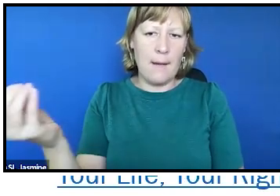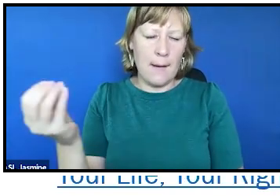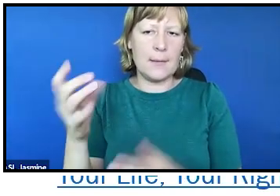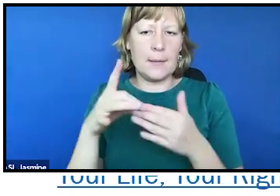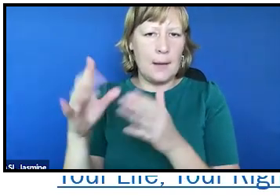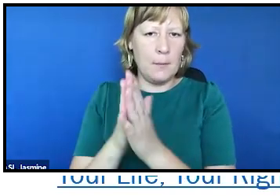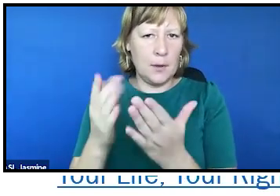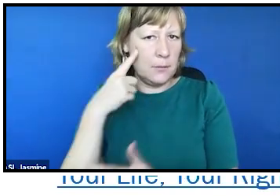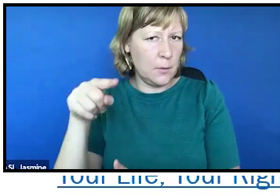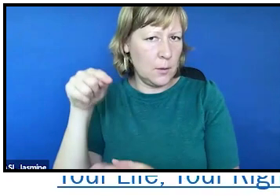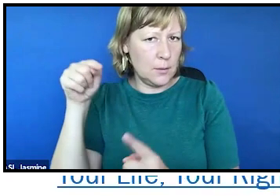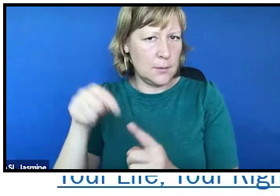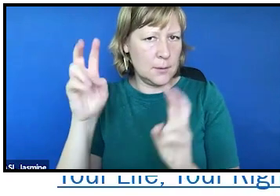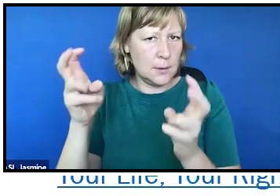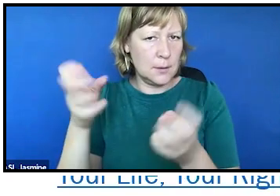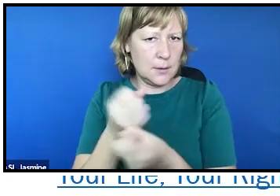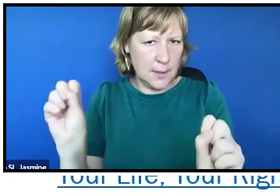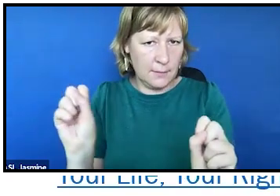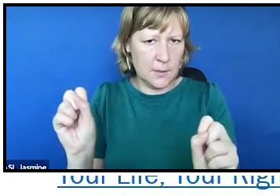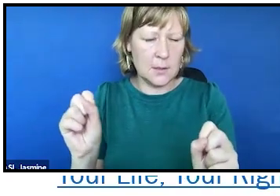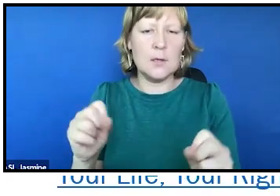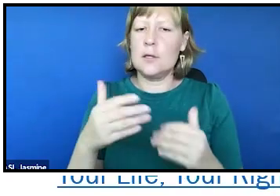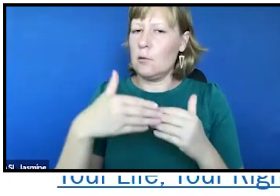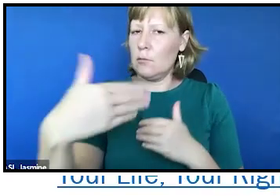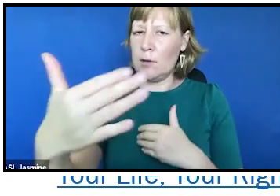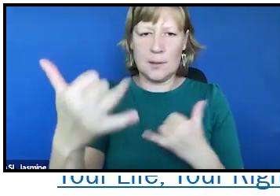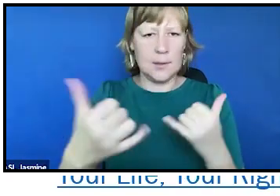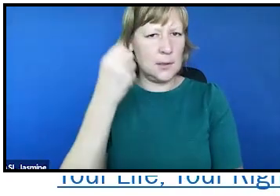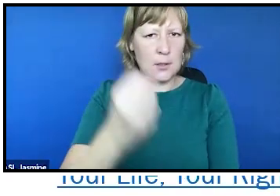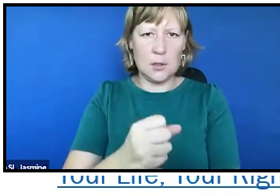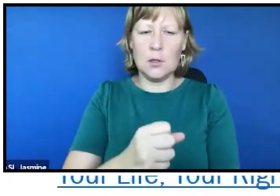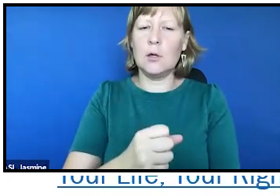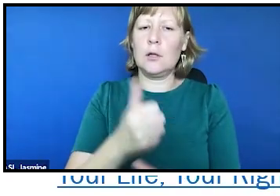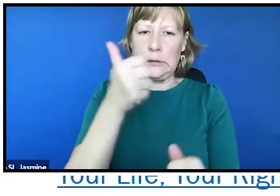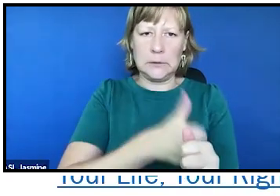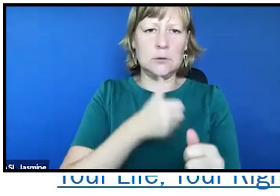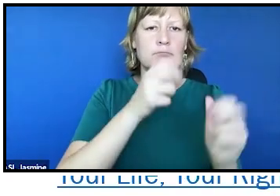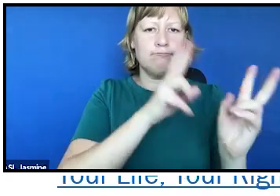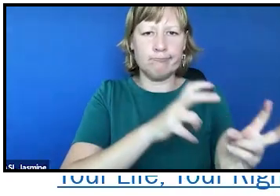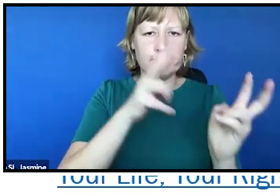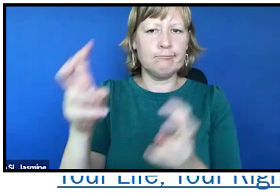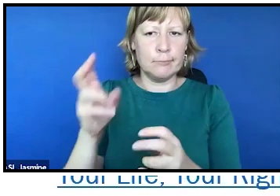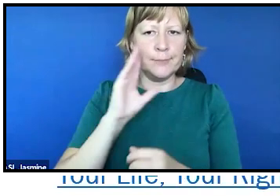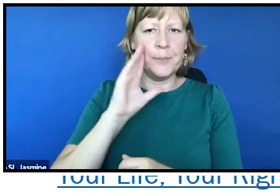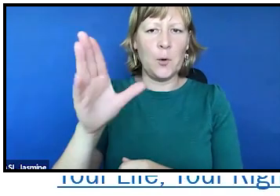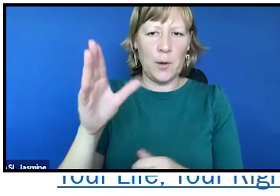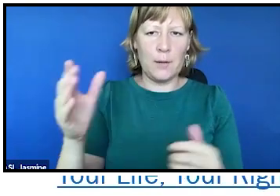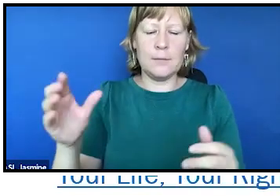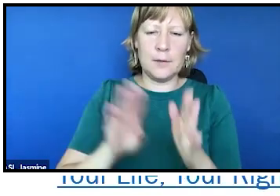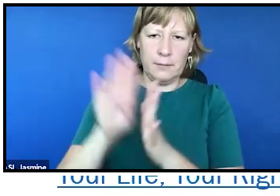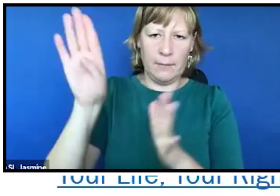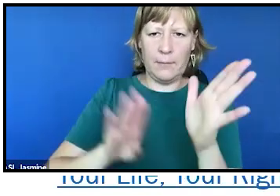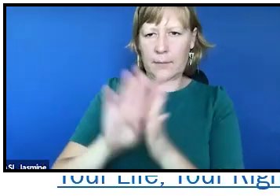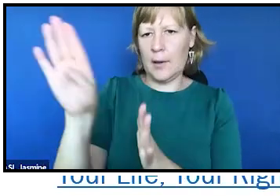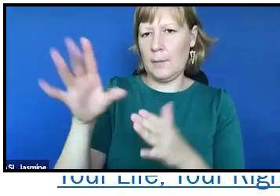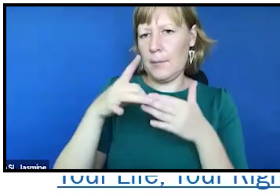you can expect this for the rest of the year on the different topics. And we're hoping, again, that this is something that's fun to